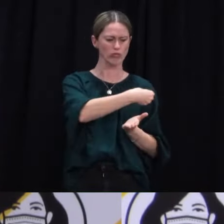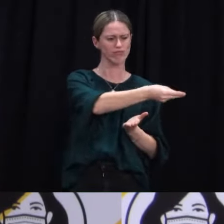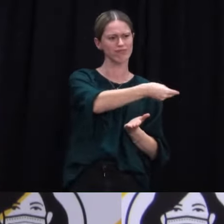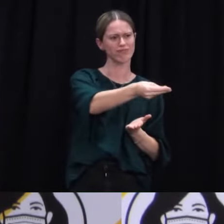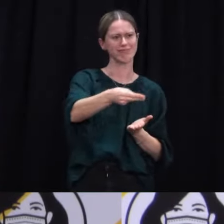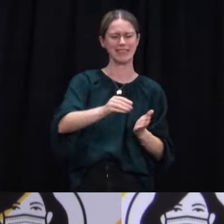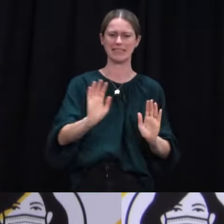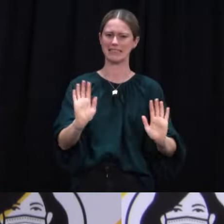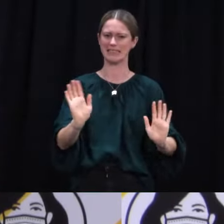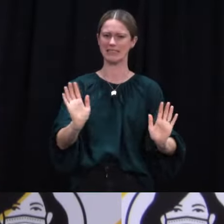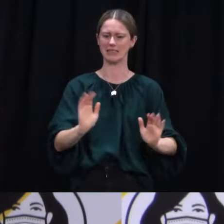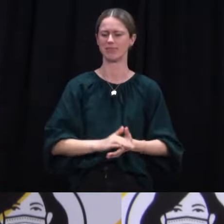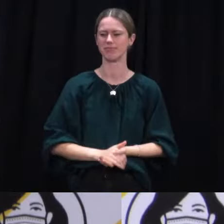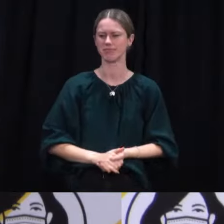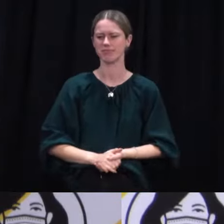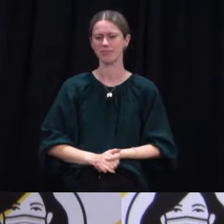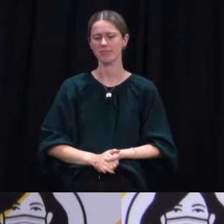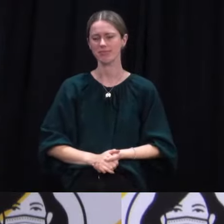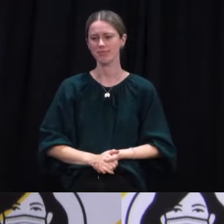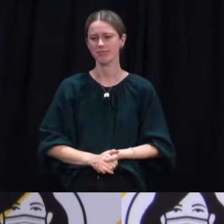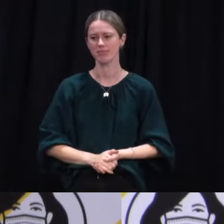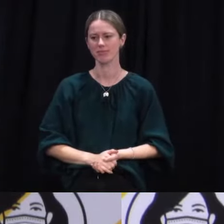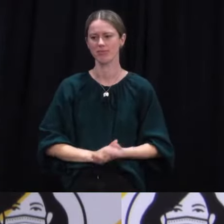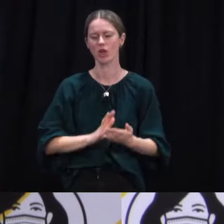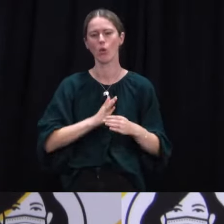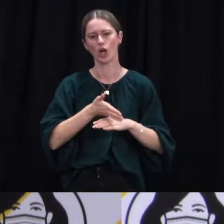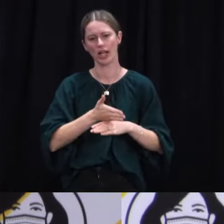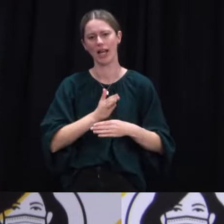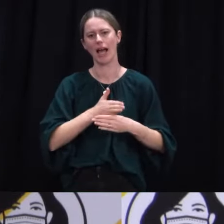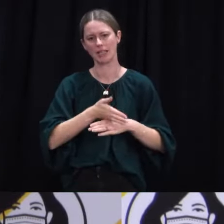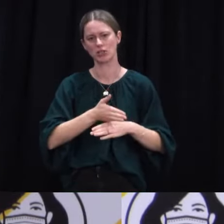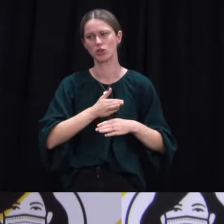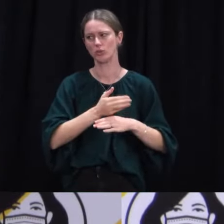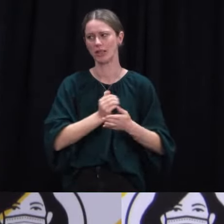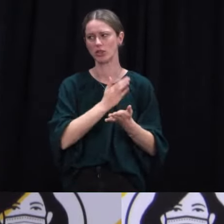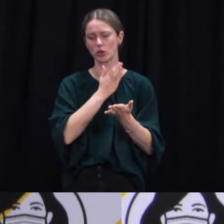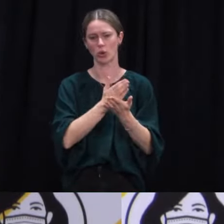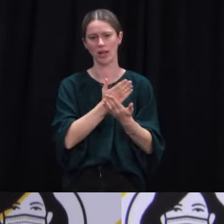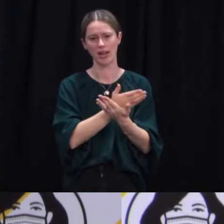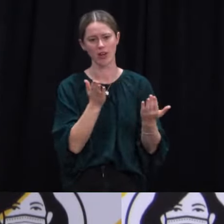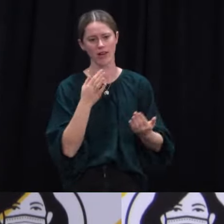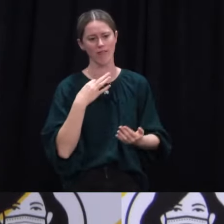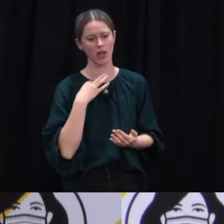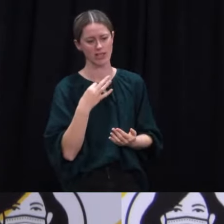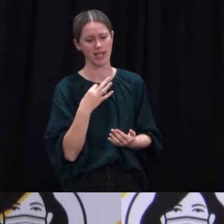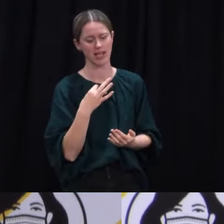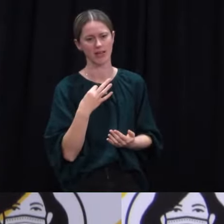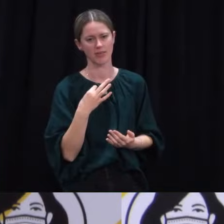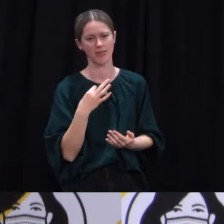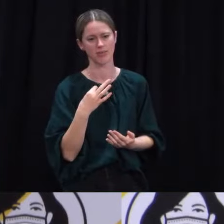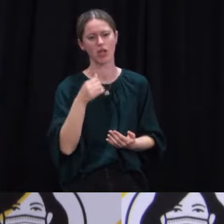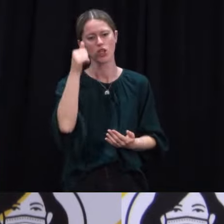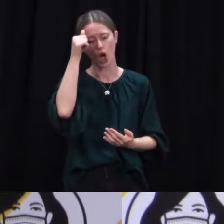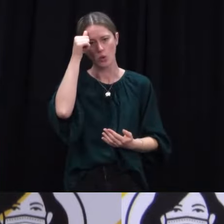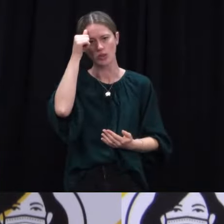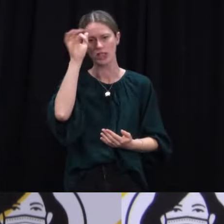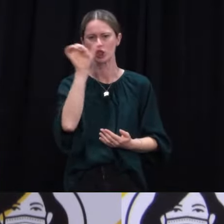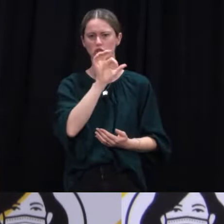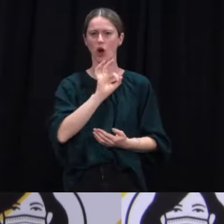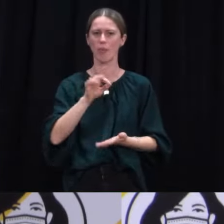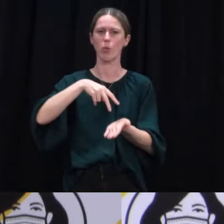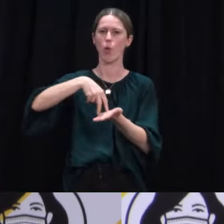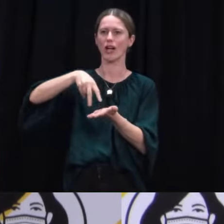those during the lockdown period. I know they have been working very, very hard to ensure that every volunteer who has leaflets knows that they should not be